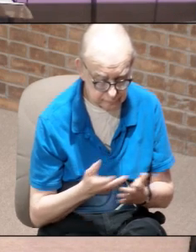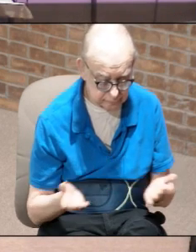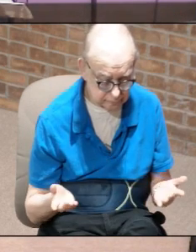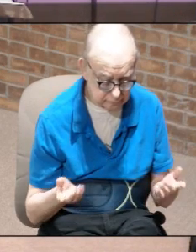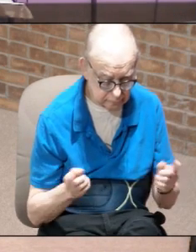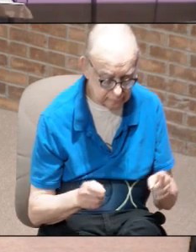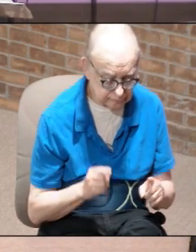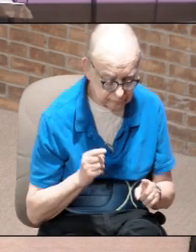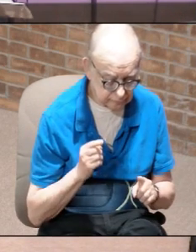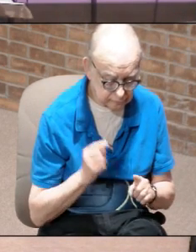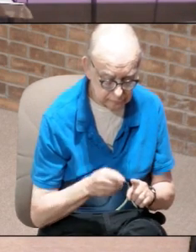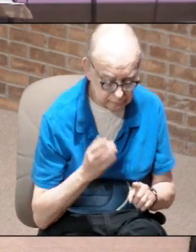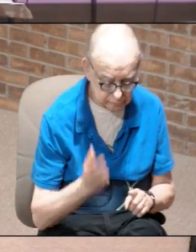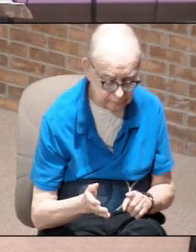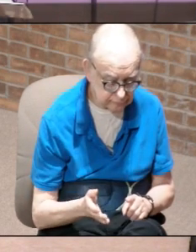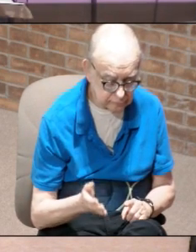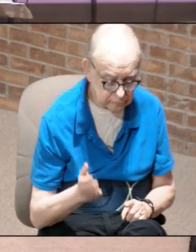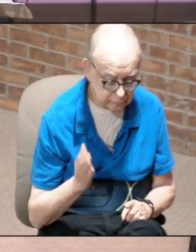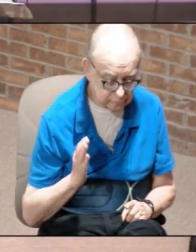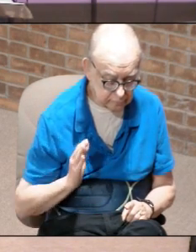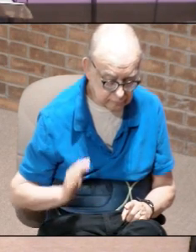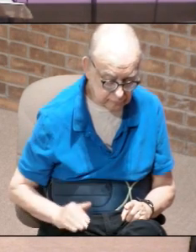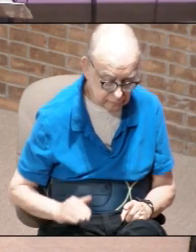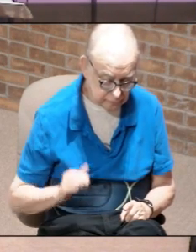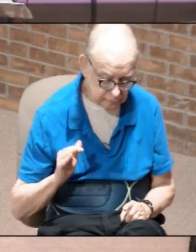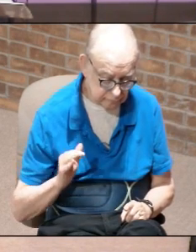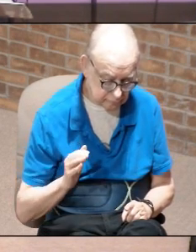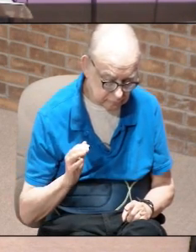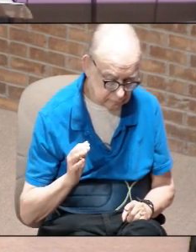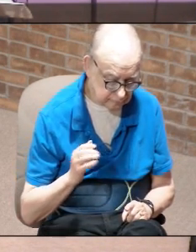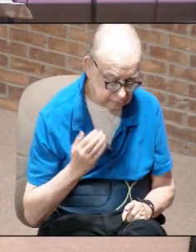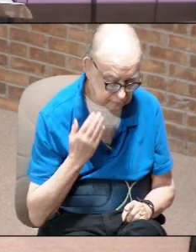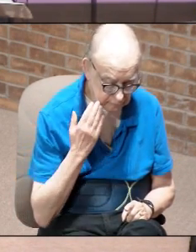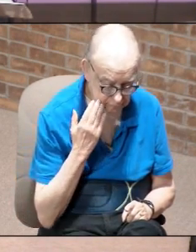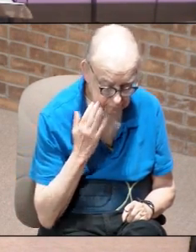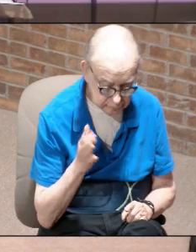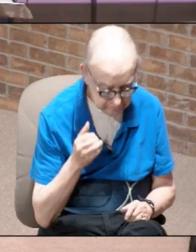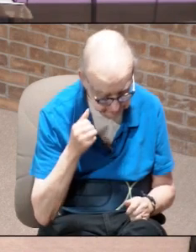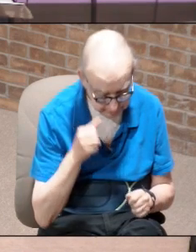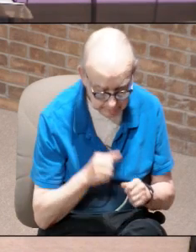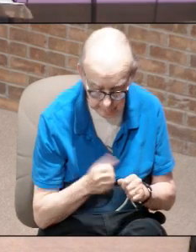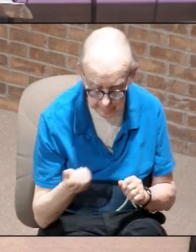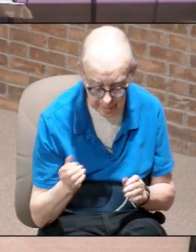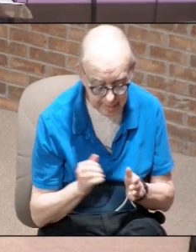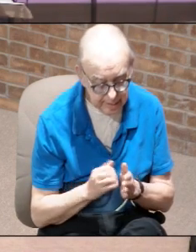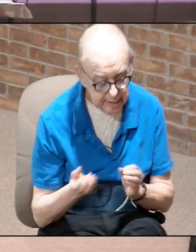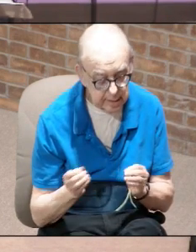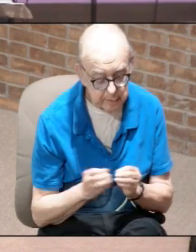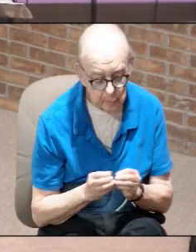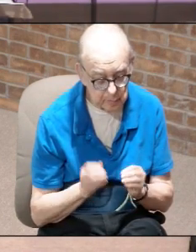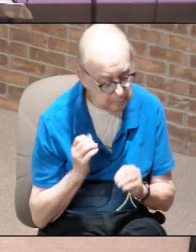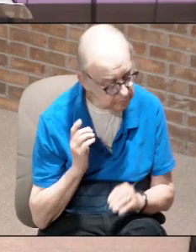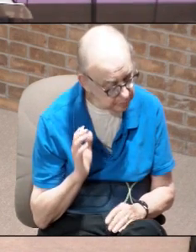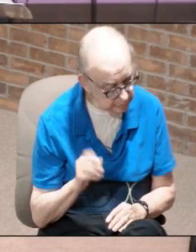have happened to you in your childhood or your adulthood that you don't even remember anymore.